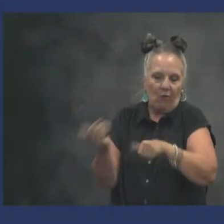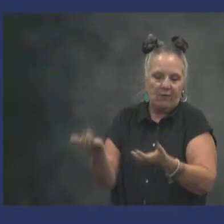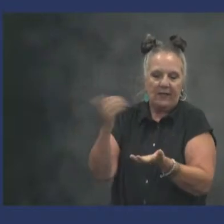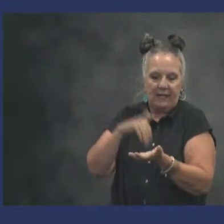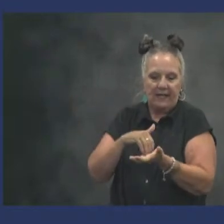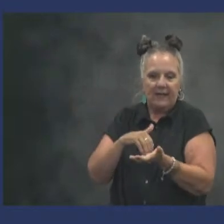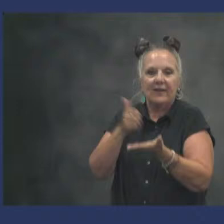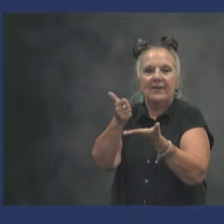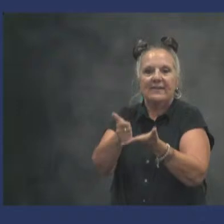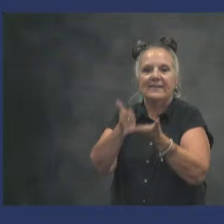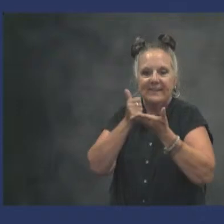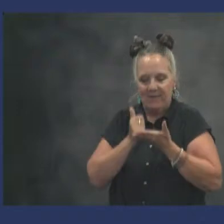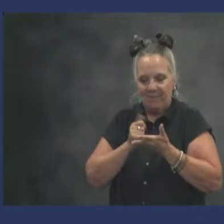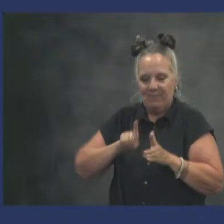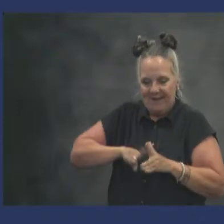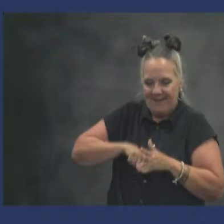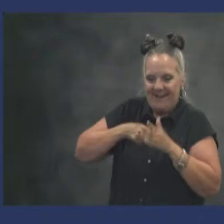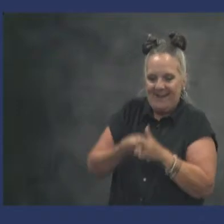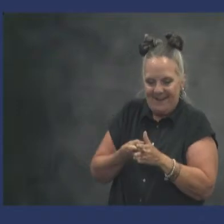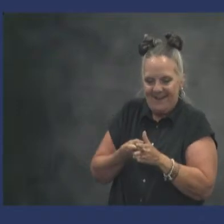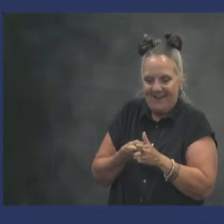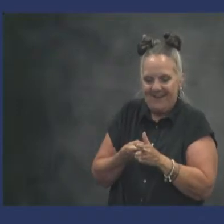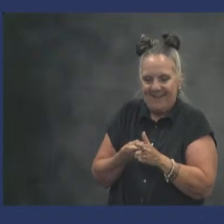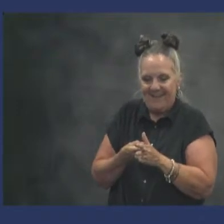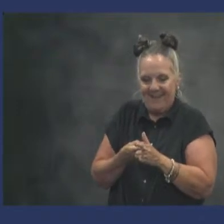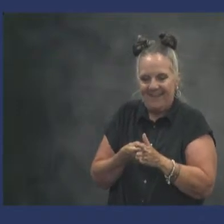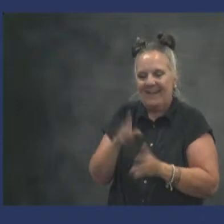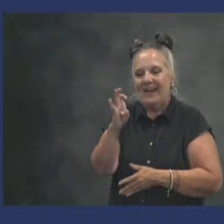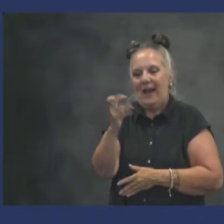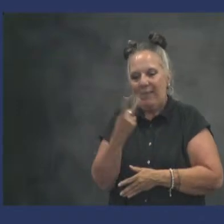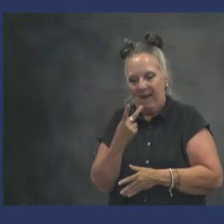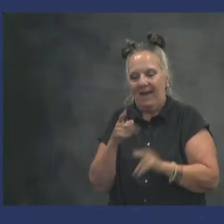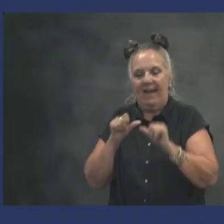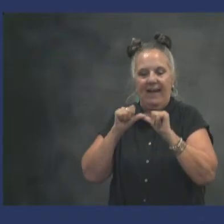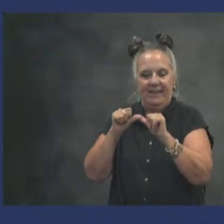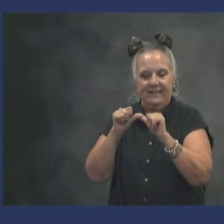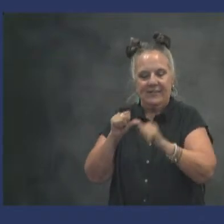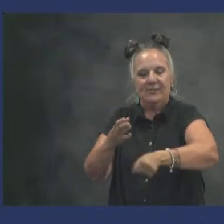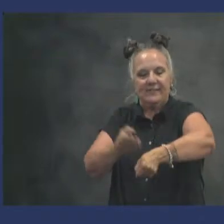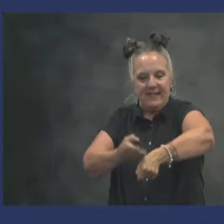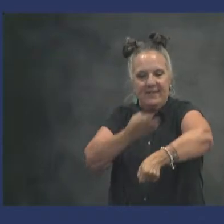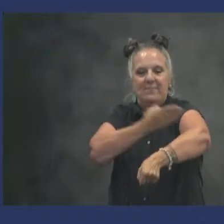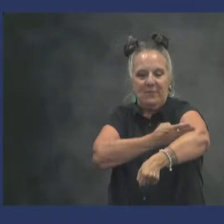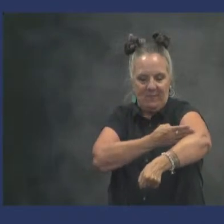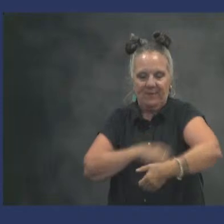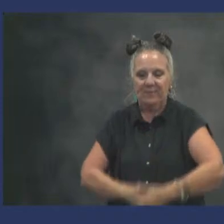in the implementation, feedback, and the continuous cycle of improvement.